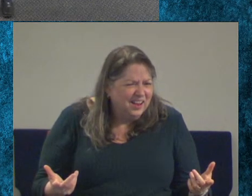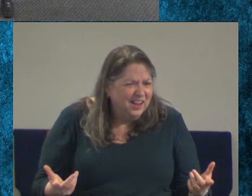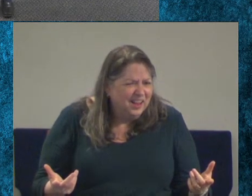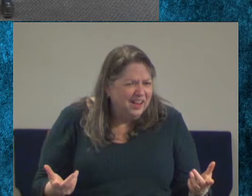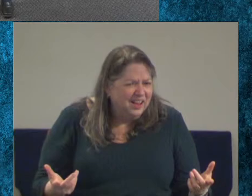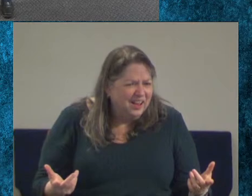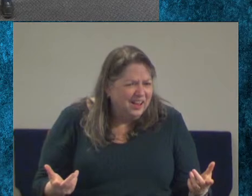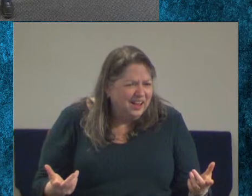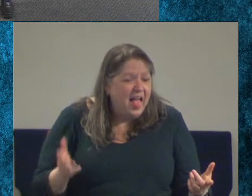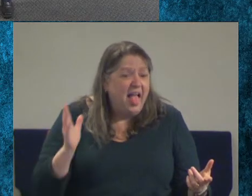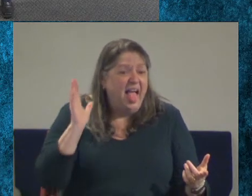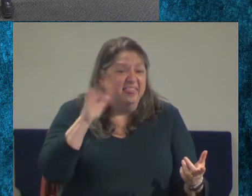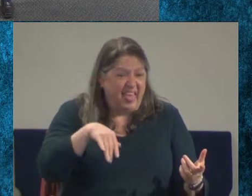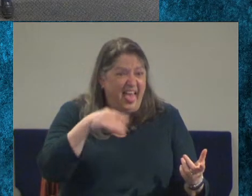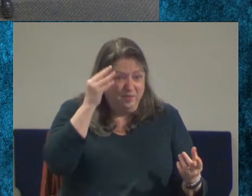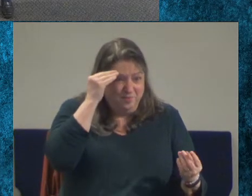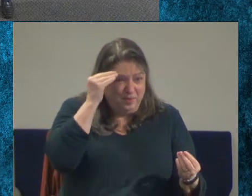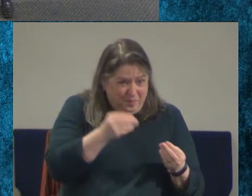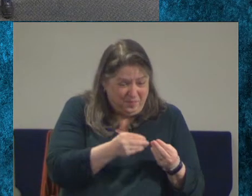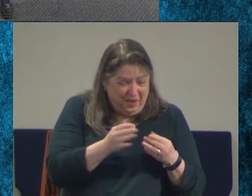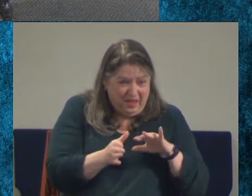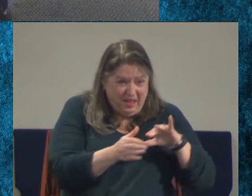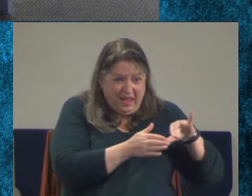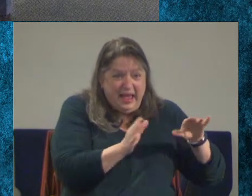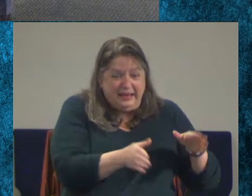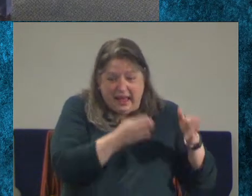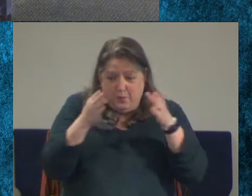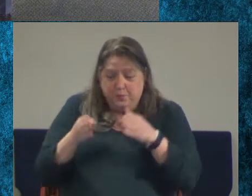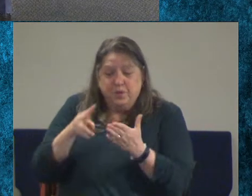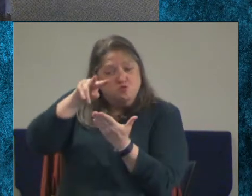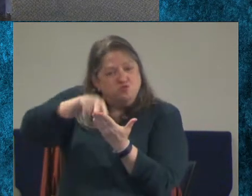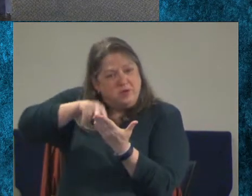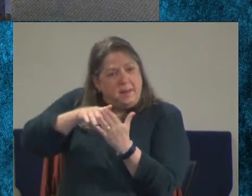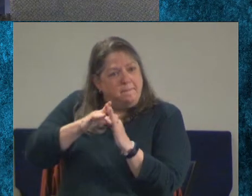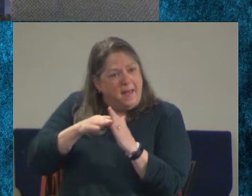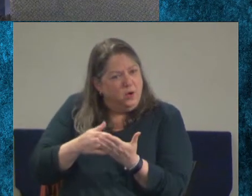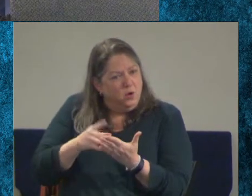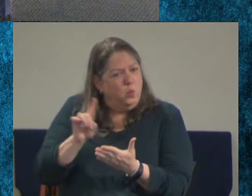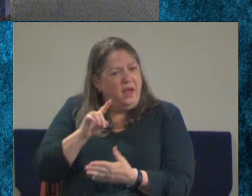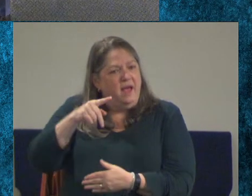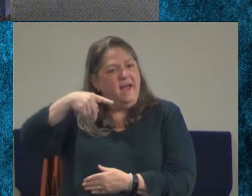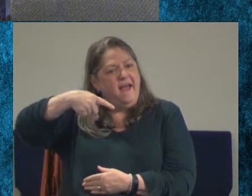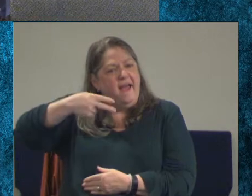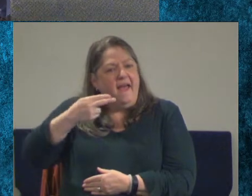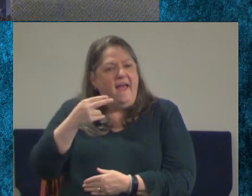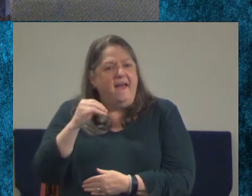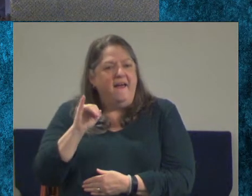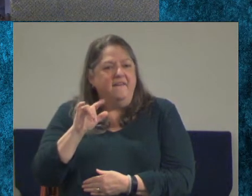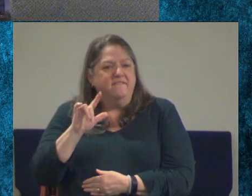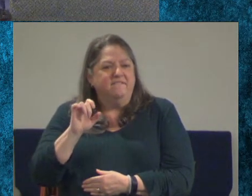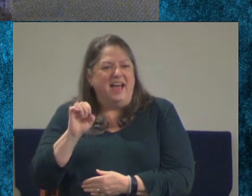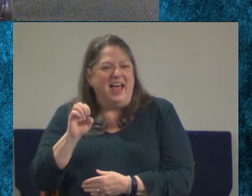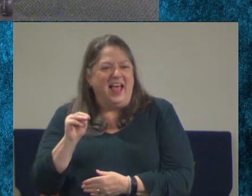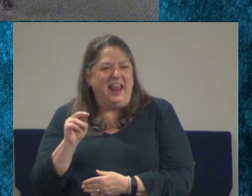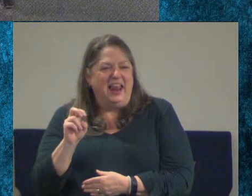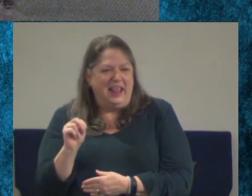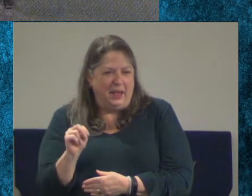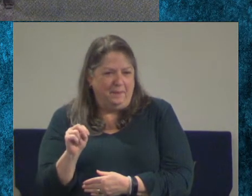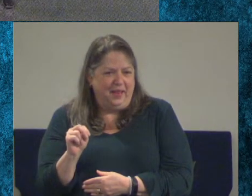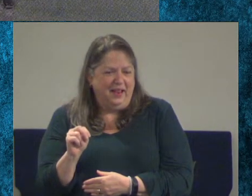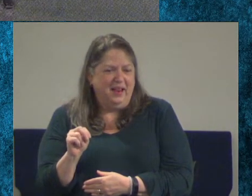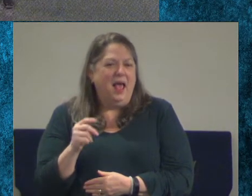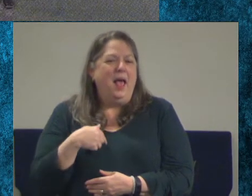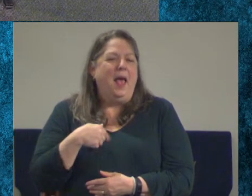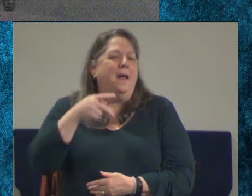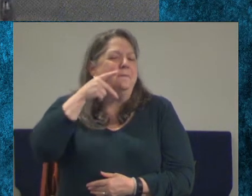Philemon. We'll be reading from Philemon today. The book of Philemon, in spite of Patty's assessment, does not have 72